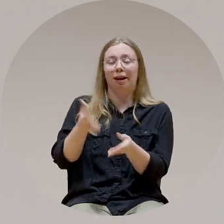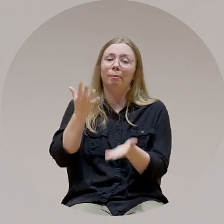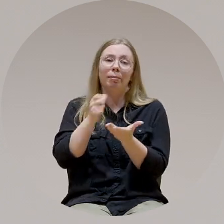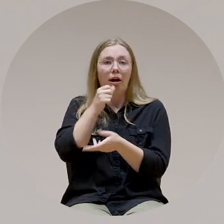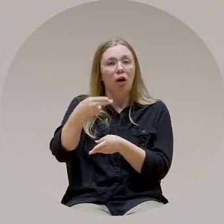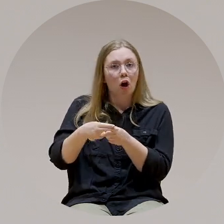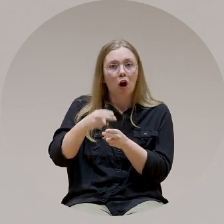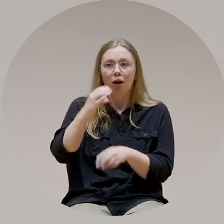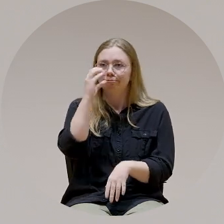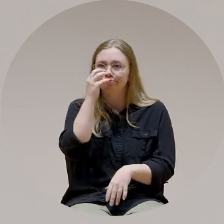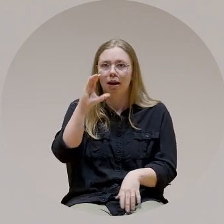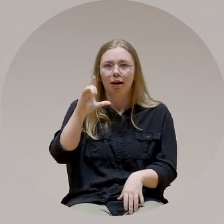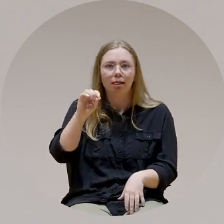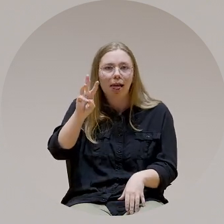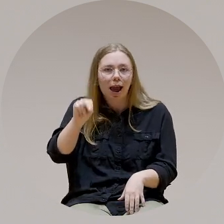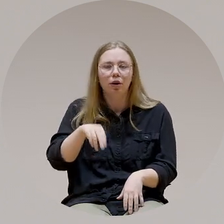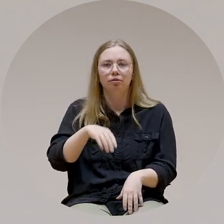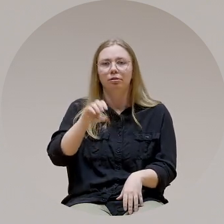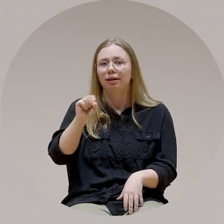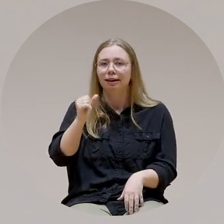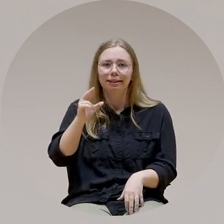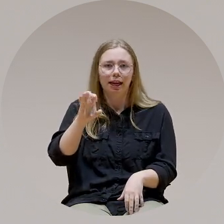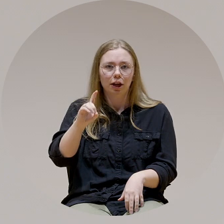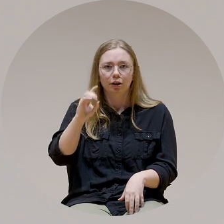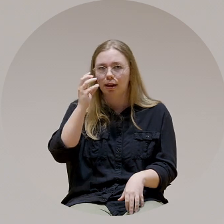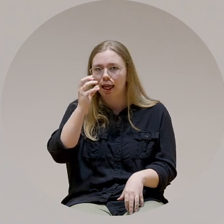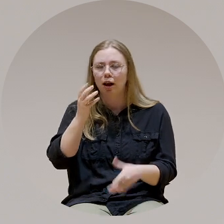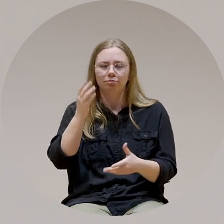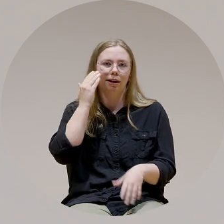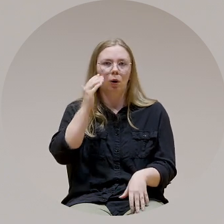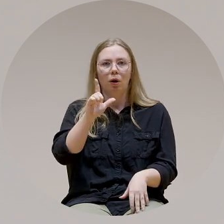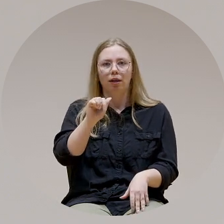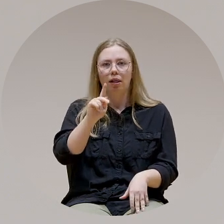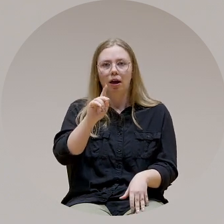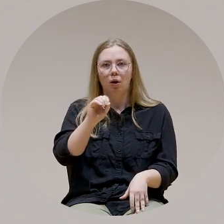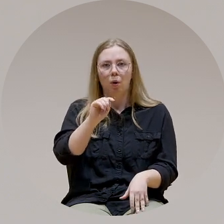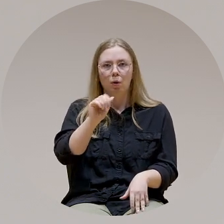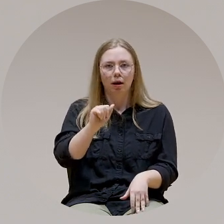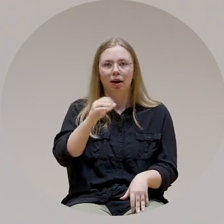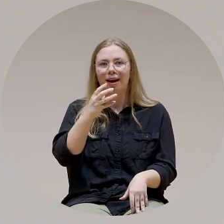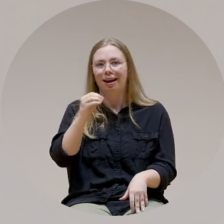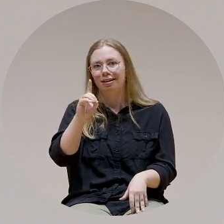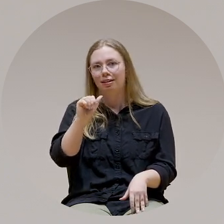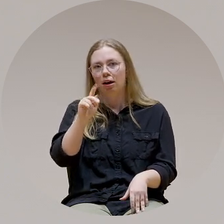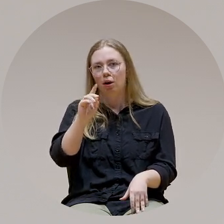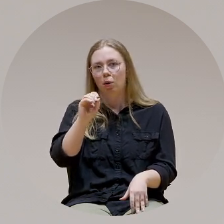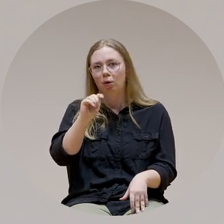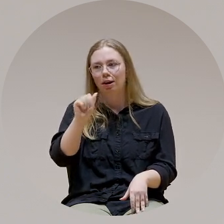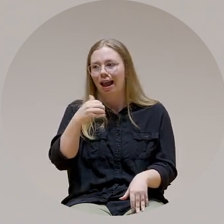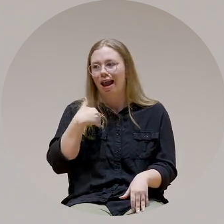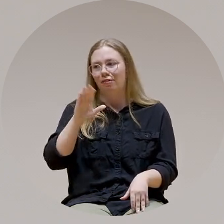be called clown or sacred clown. The Lakota and Dakota have Heoka.